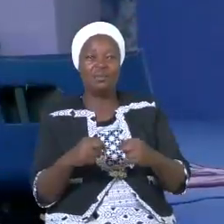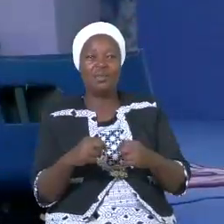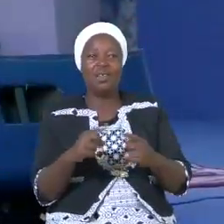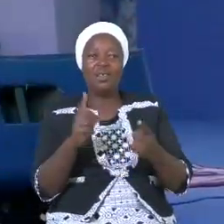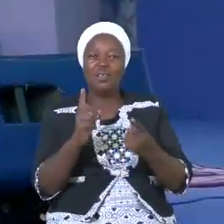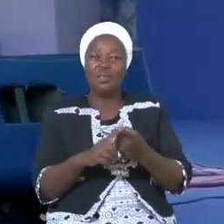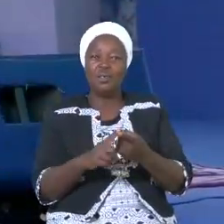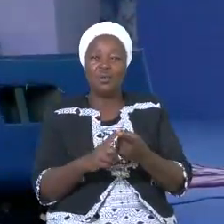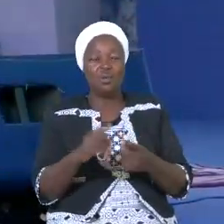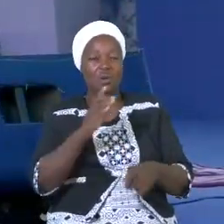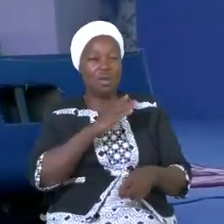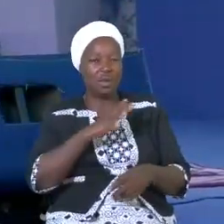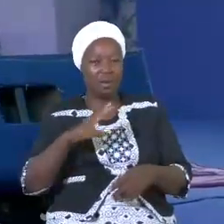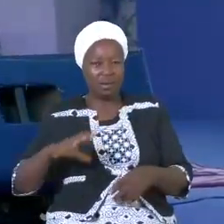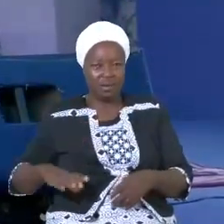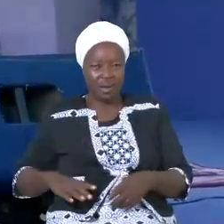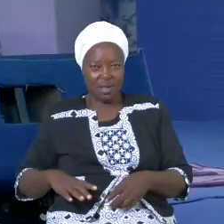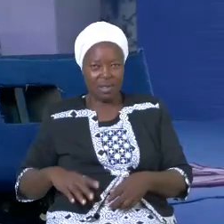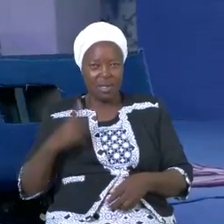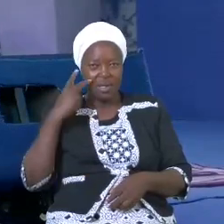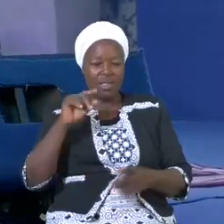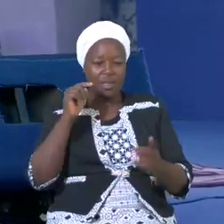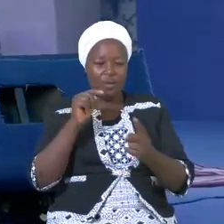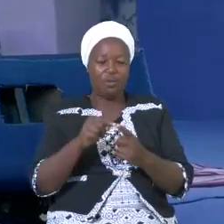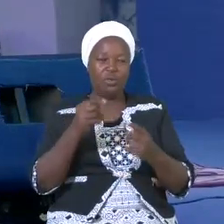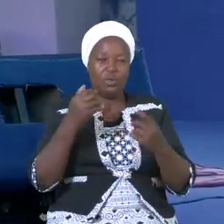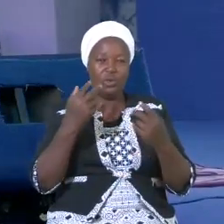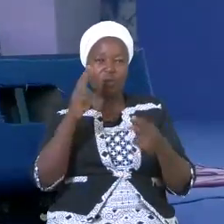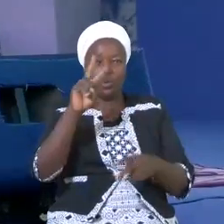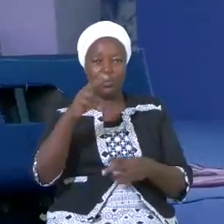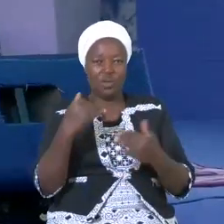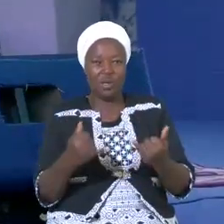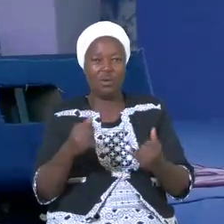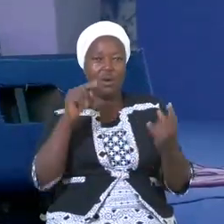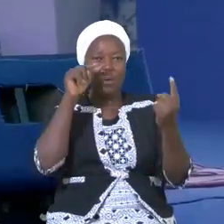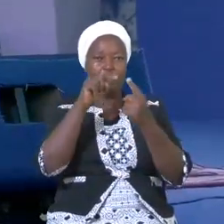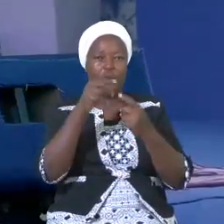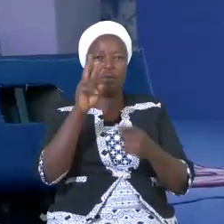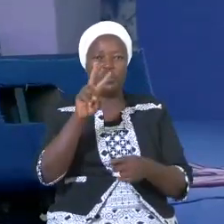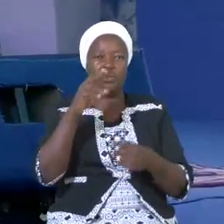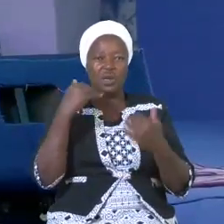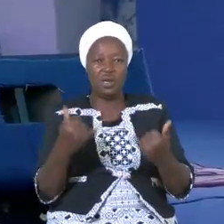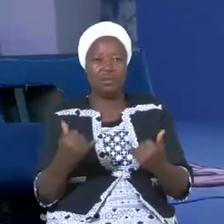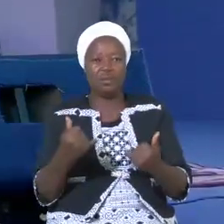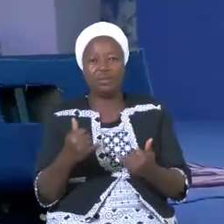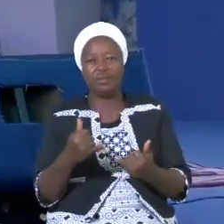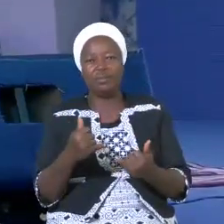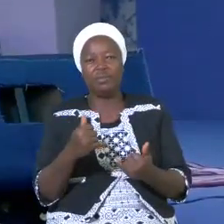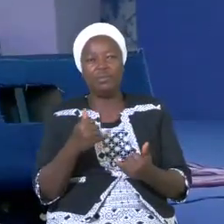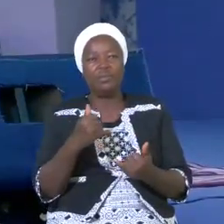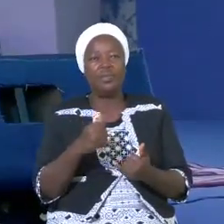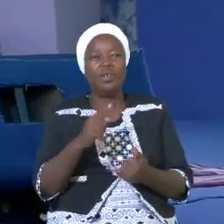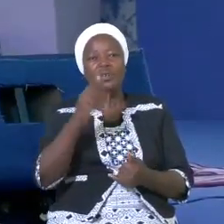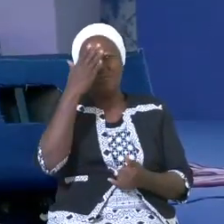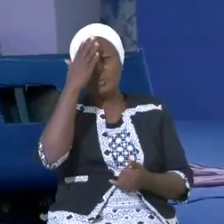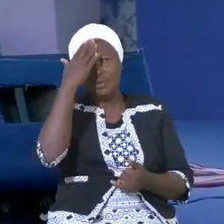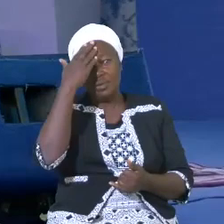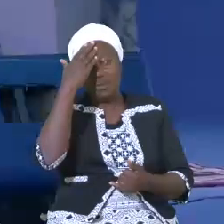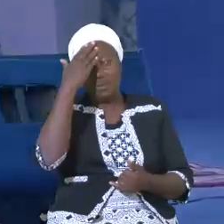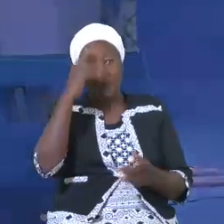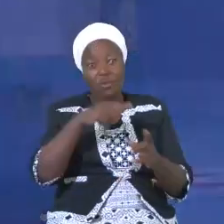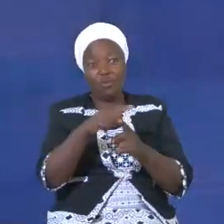christ look at point number two there point number two here you know when i went to